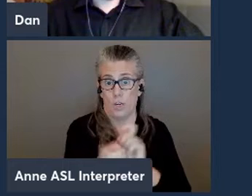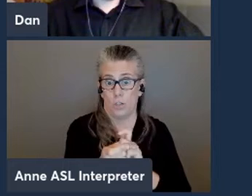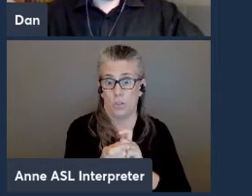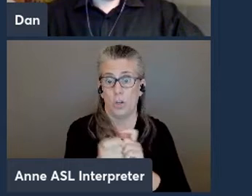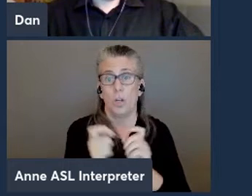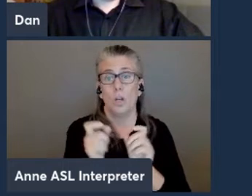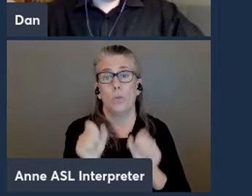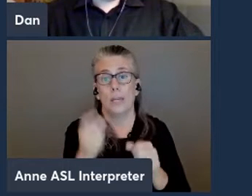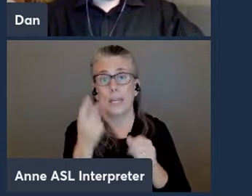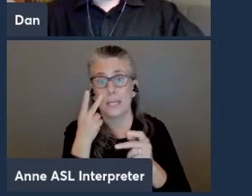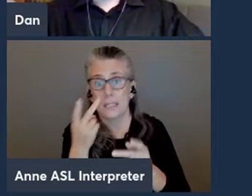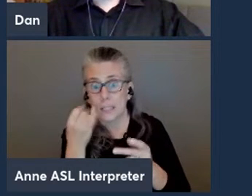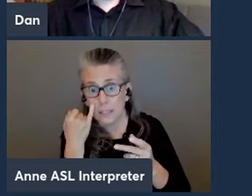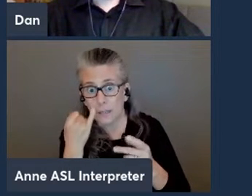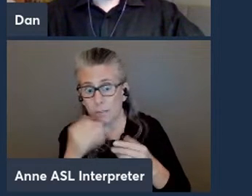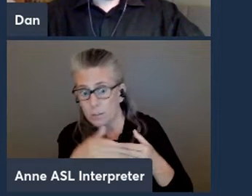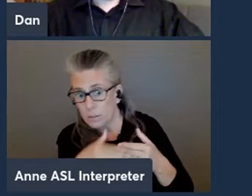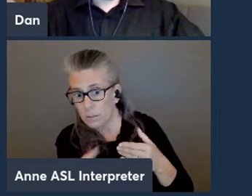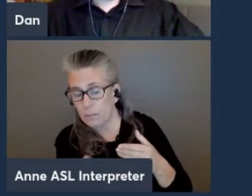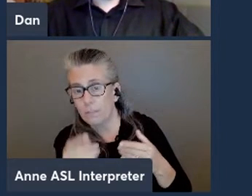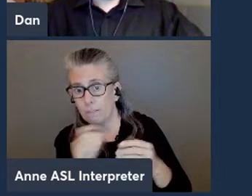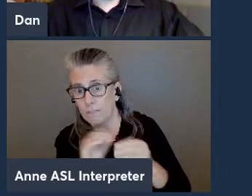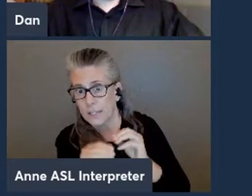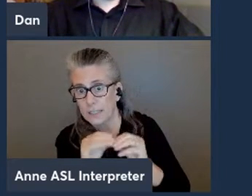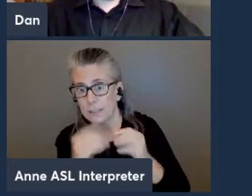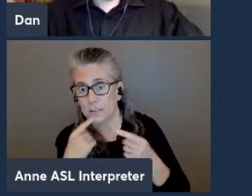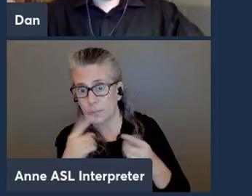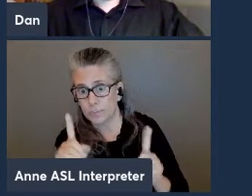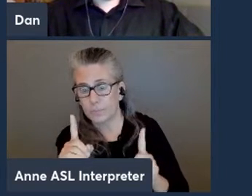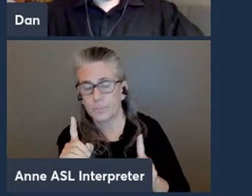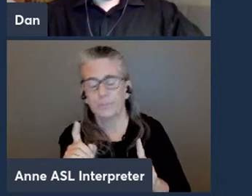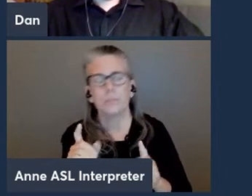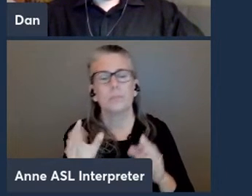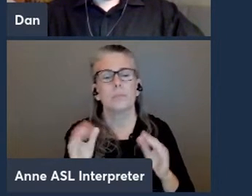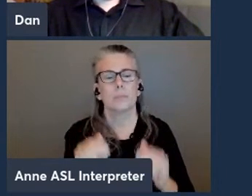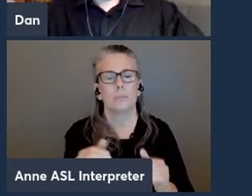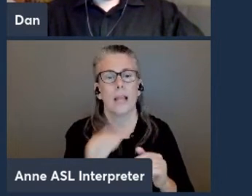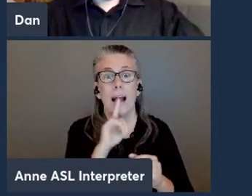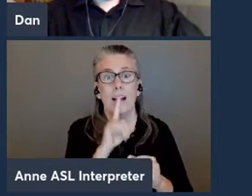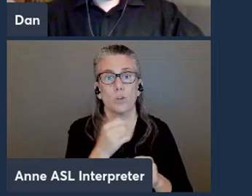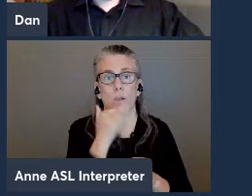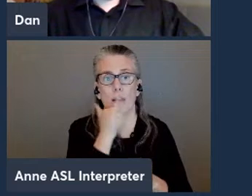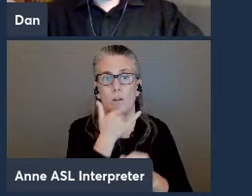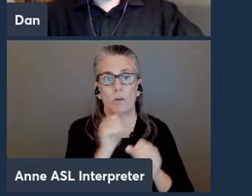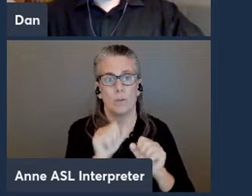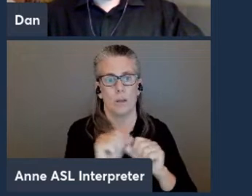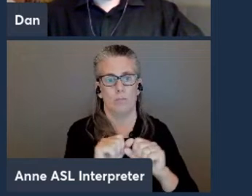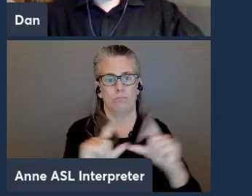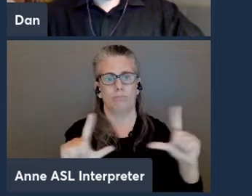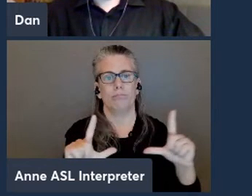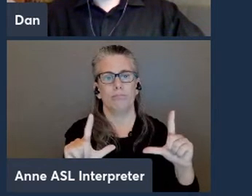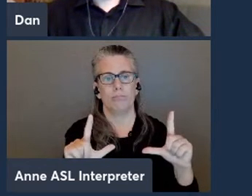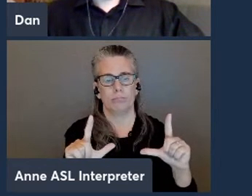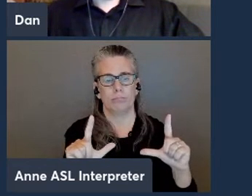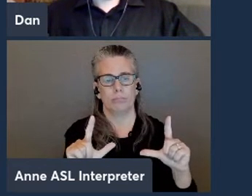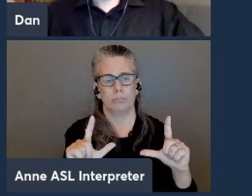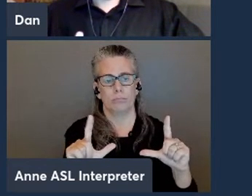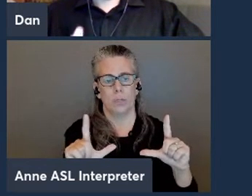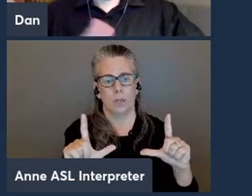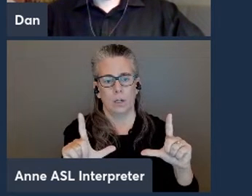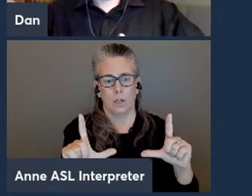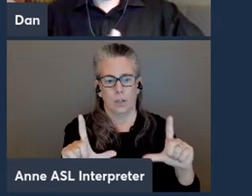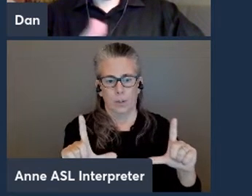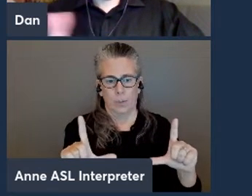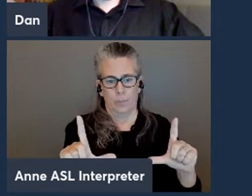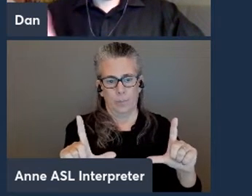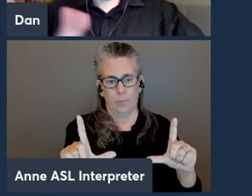is working better. Right. For the actual error, we're going to drill into one of these. You come on to the error details section. I can see if it's specific